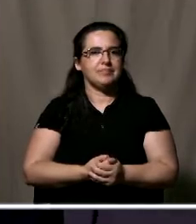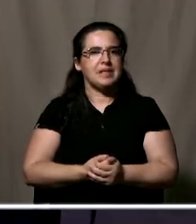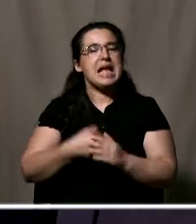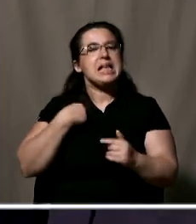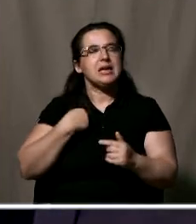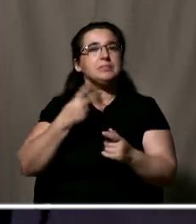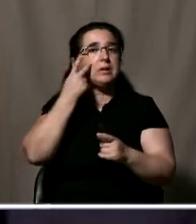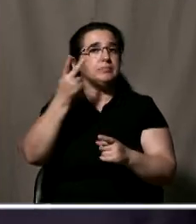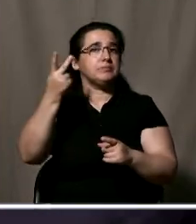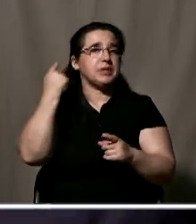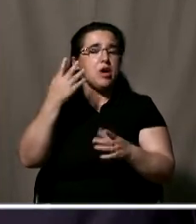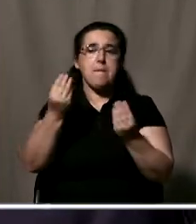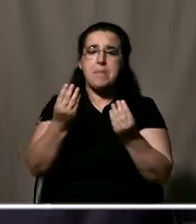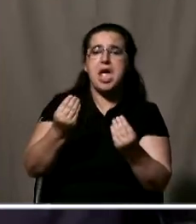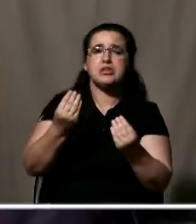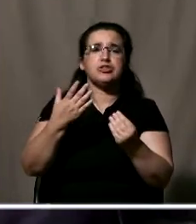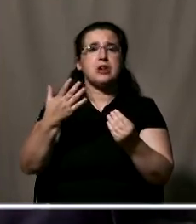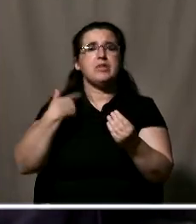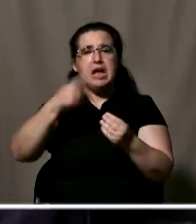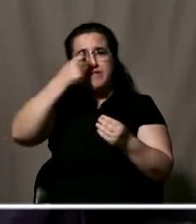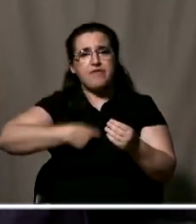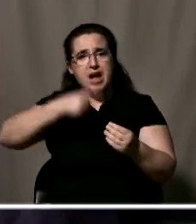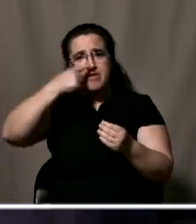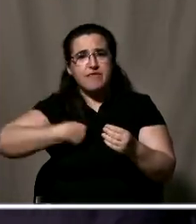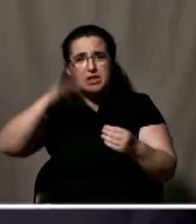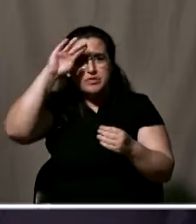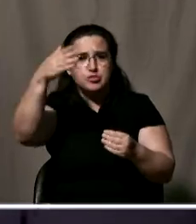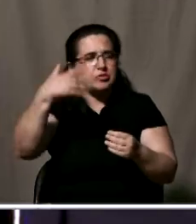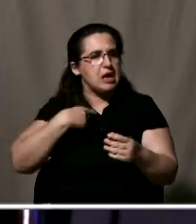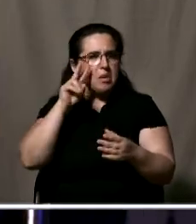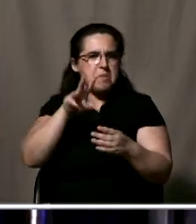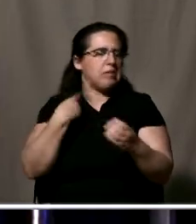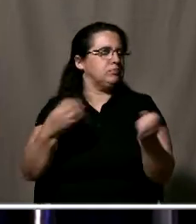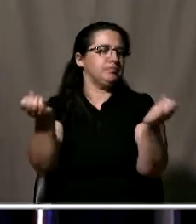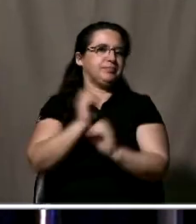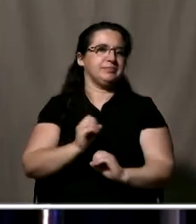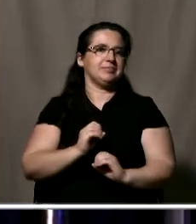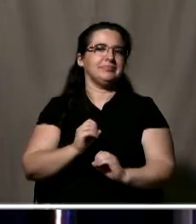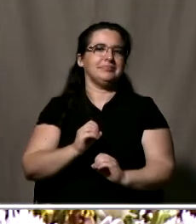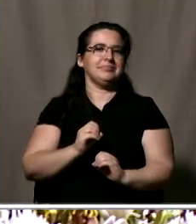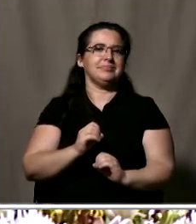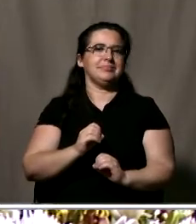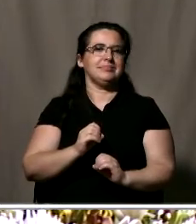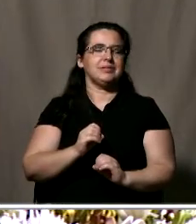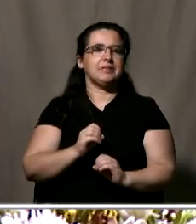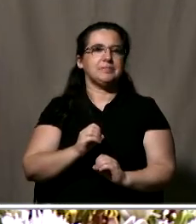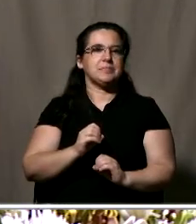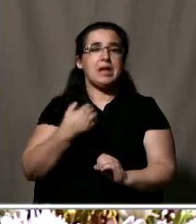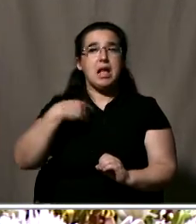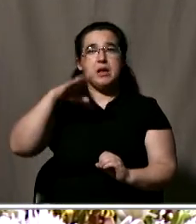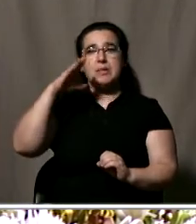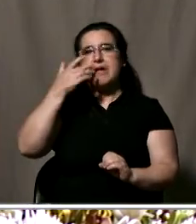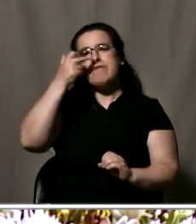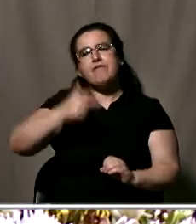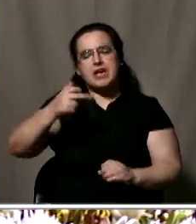Ele deixou de olhar para os medos que ele tinha em relação a falhar no futuro. He looked away from all the weakness within. Ele olhou, não olhou para a fraqueza